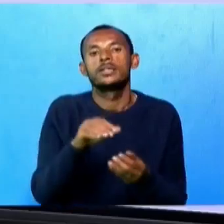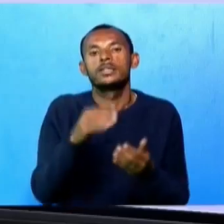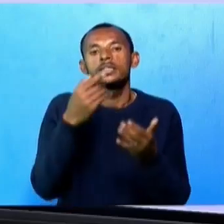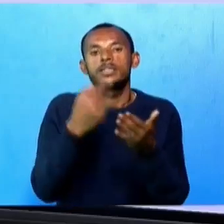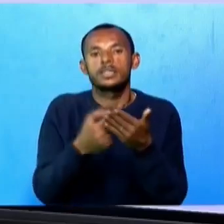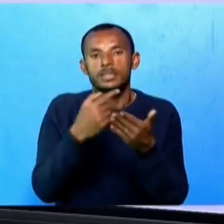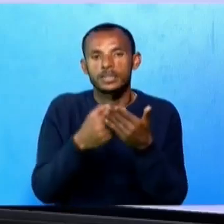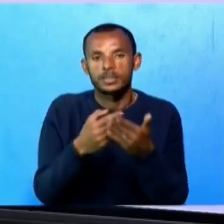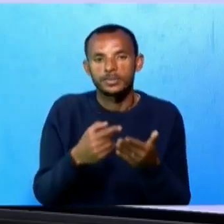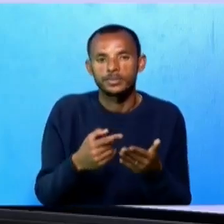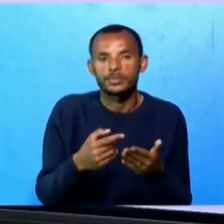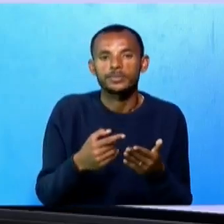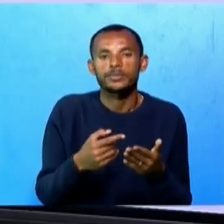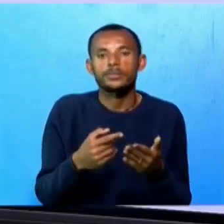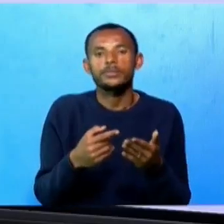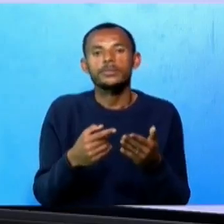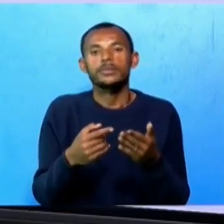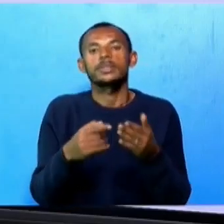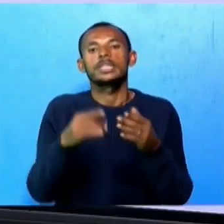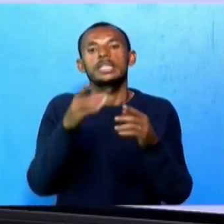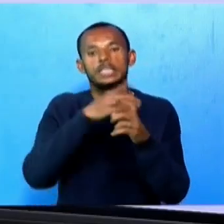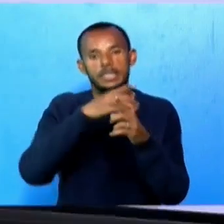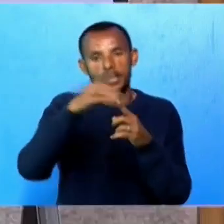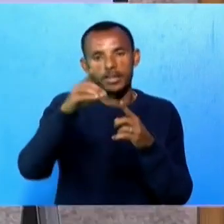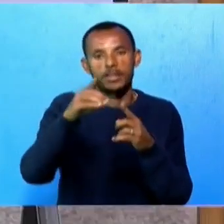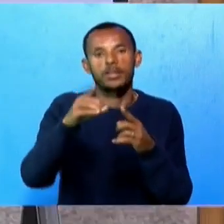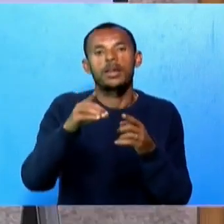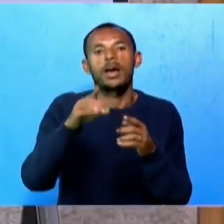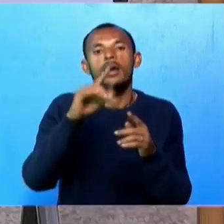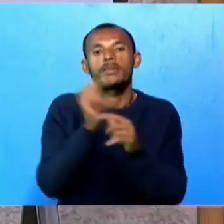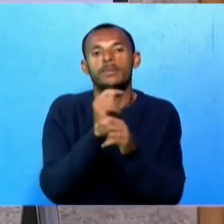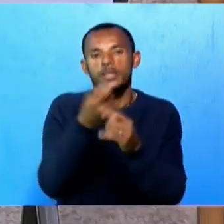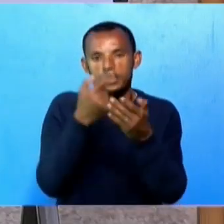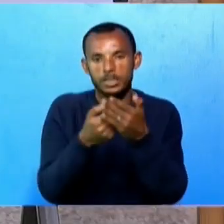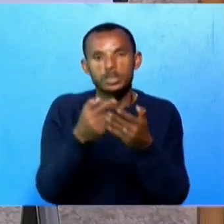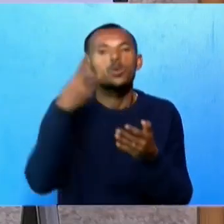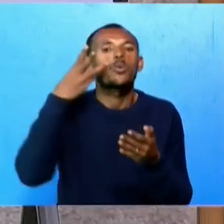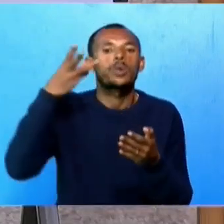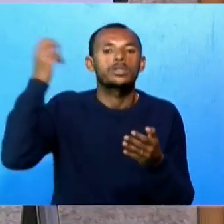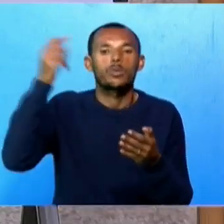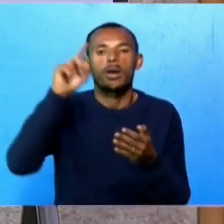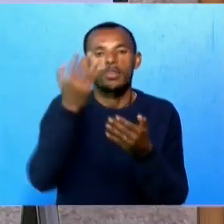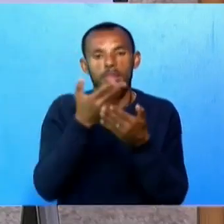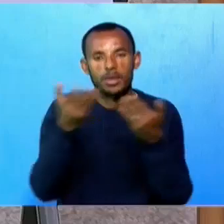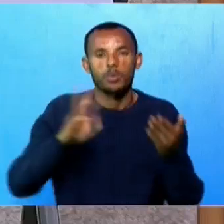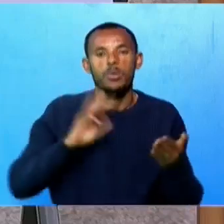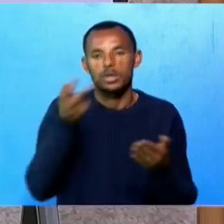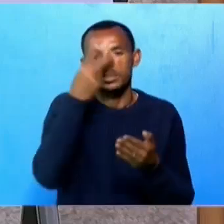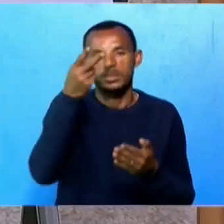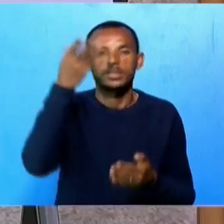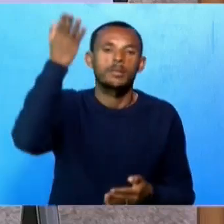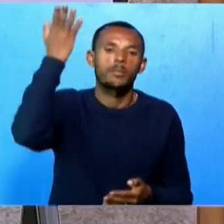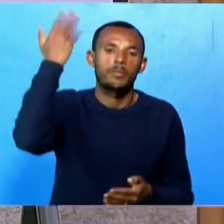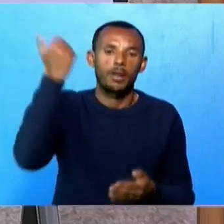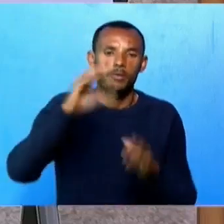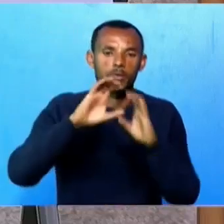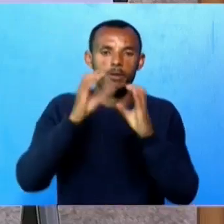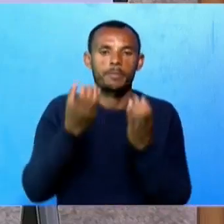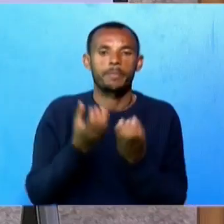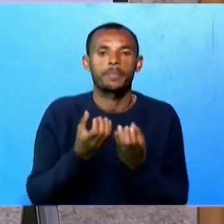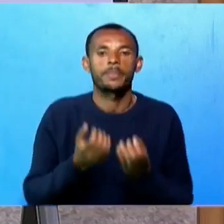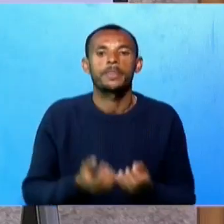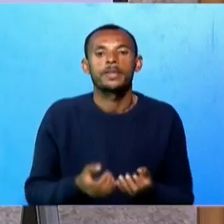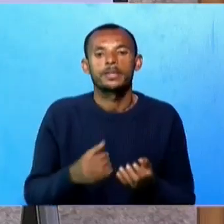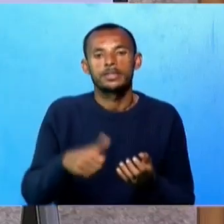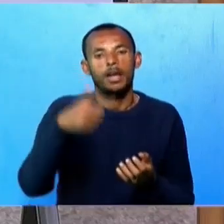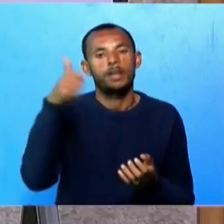fractions is a straightforward activity. Okay, this was one thing that we have seen in the first case. The